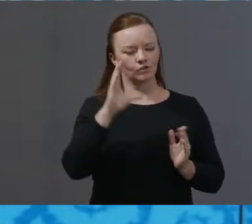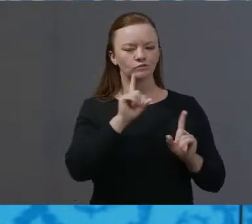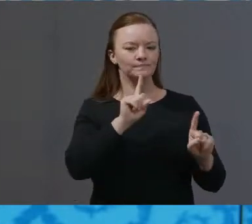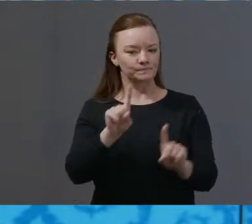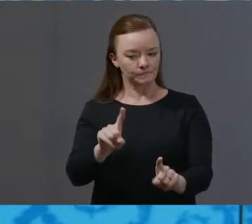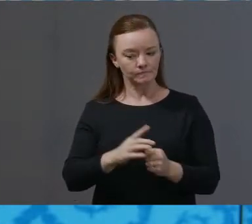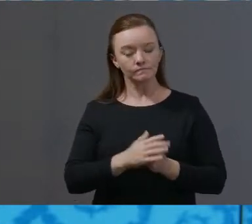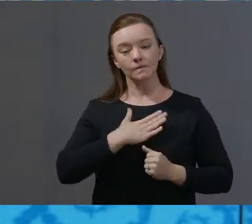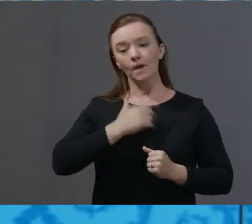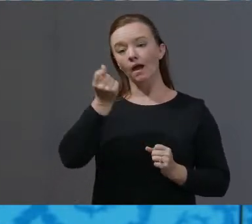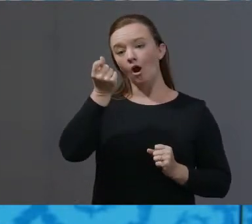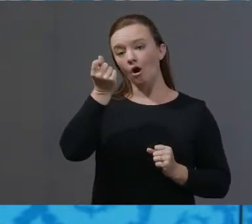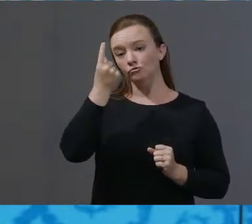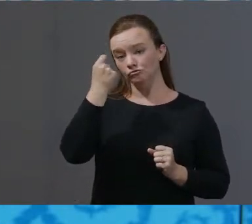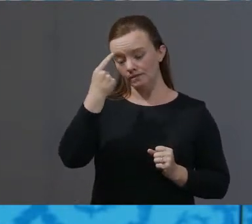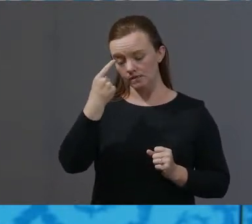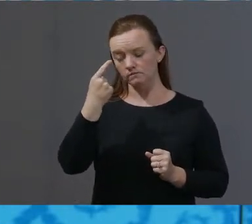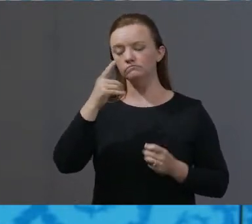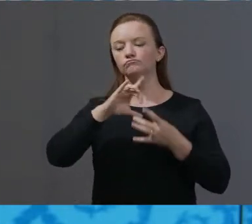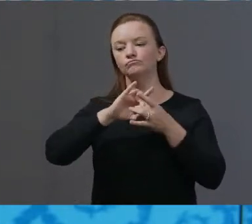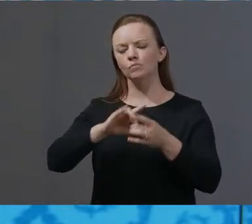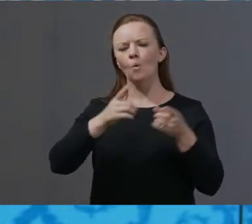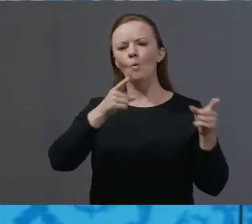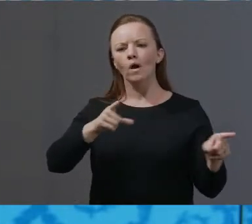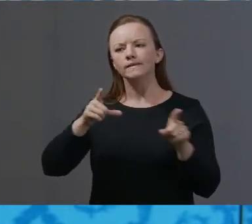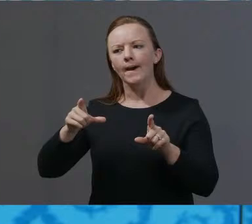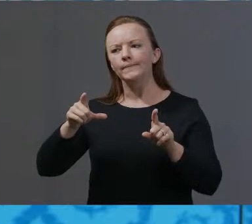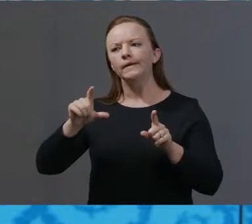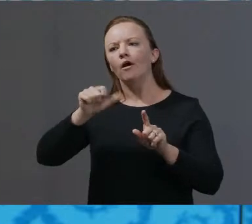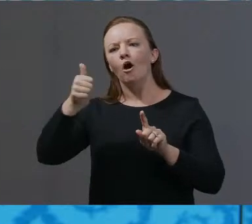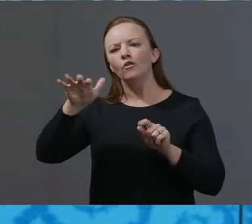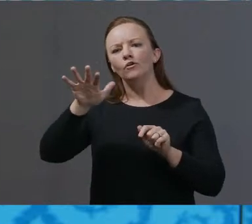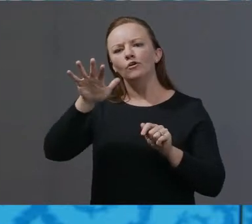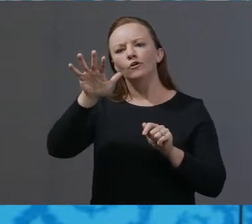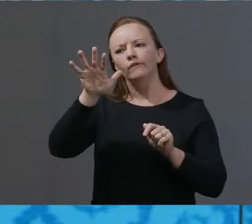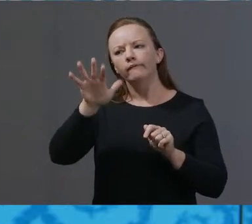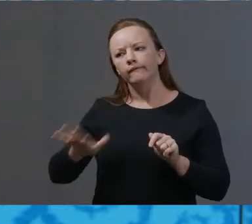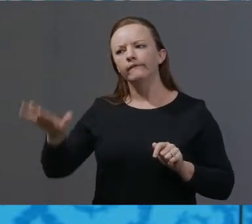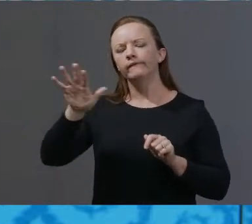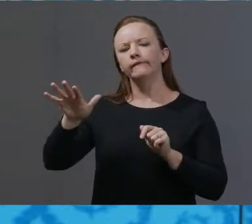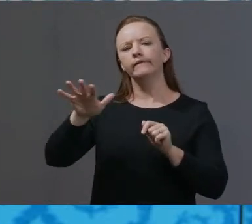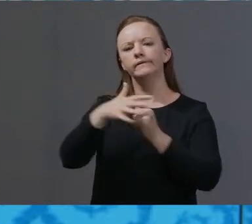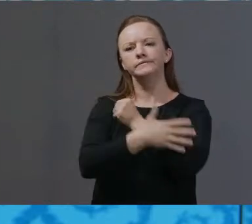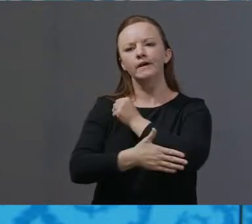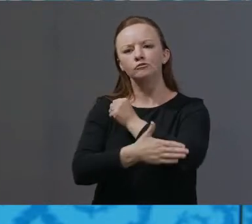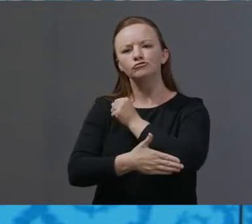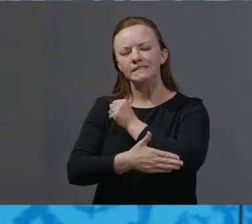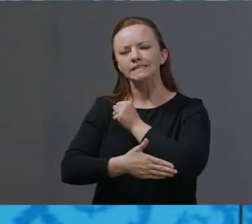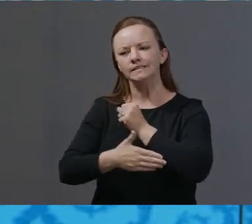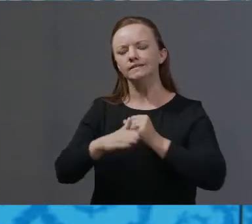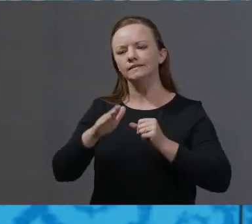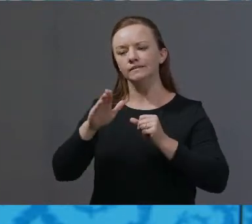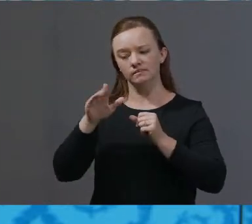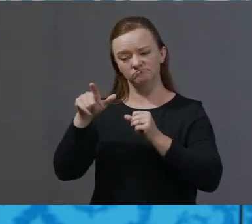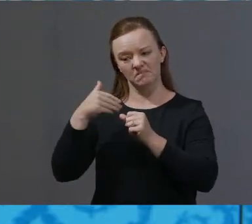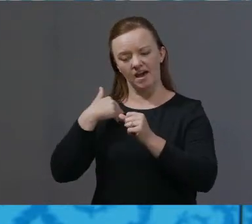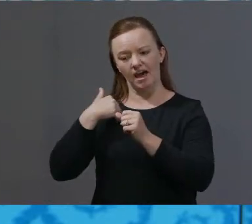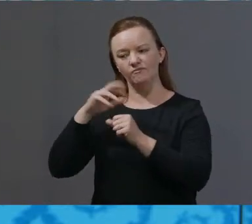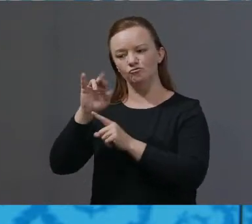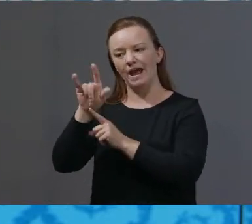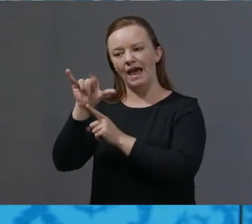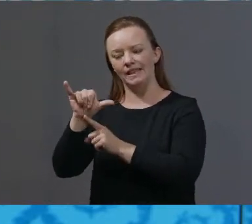what's happening in other parts of the country that are scheduled before us is that there's